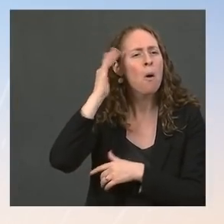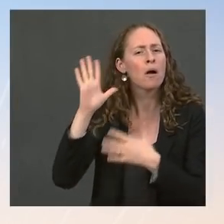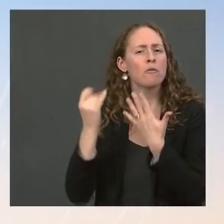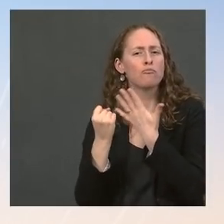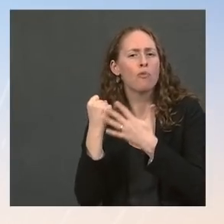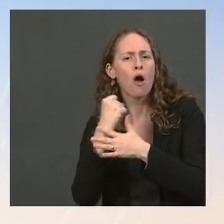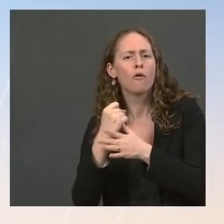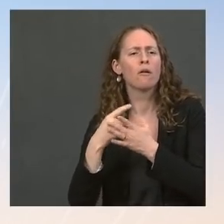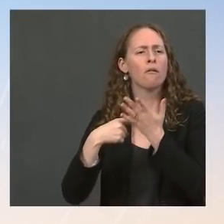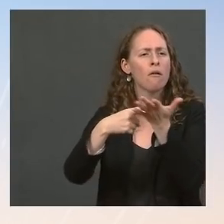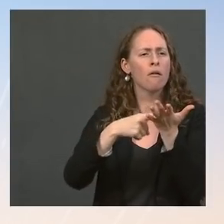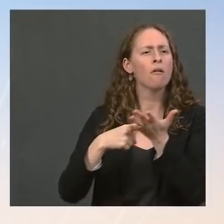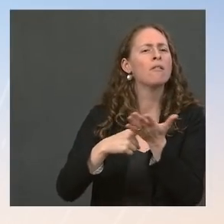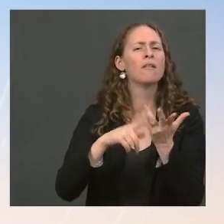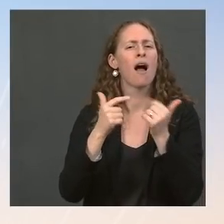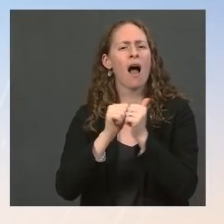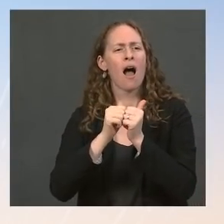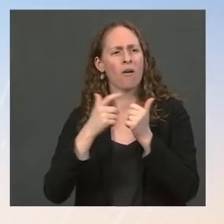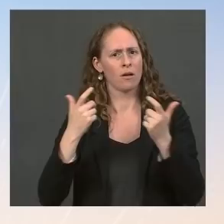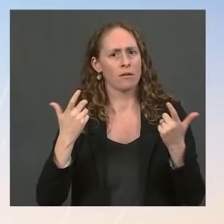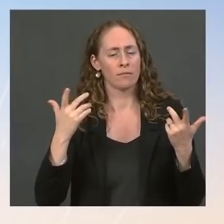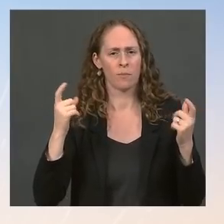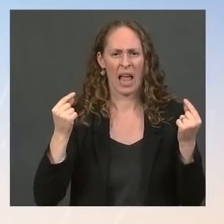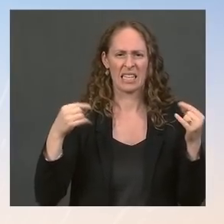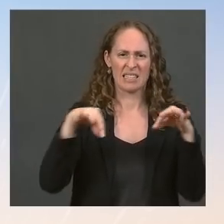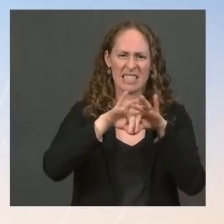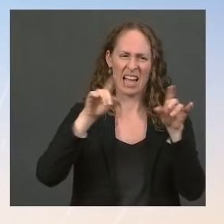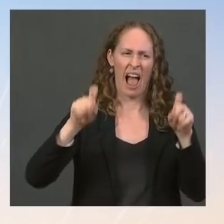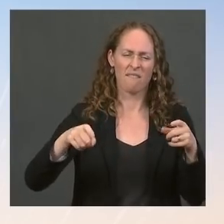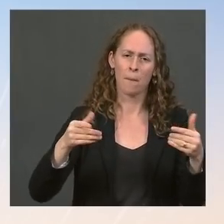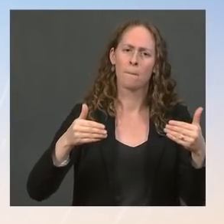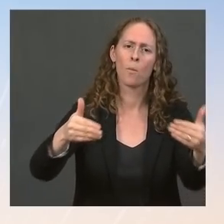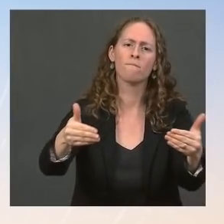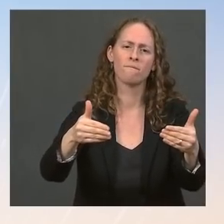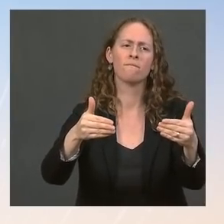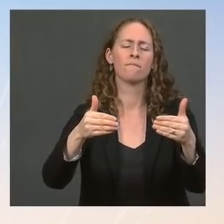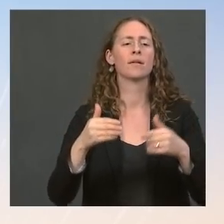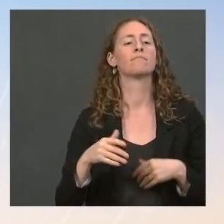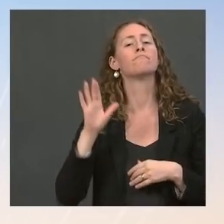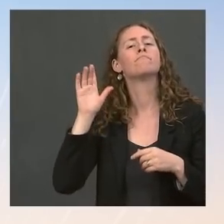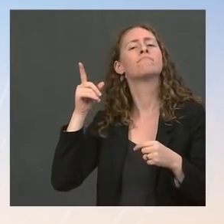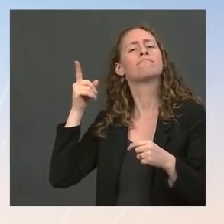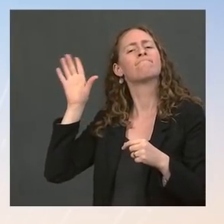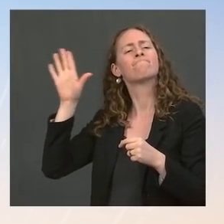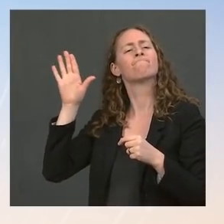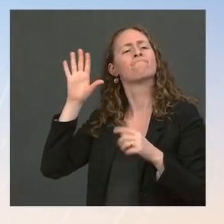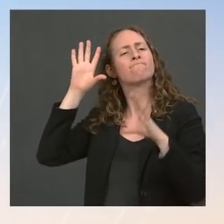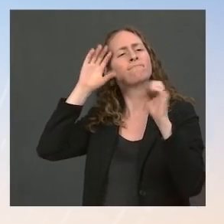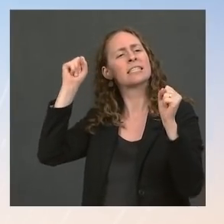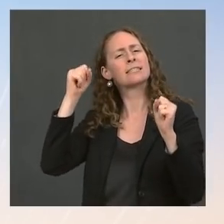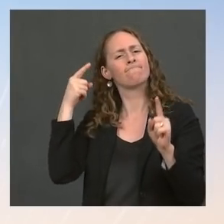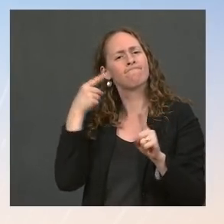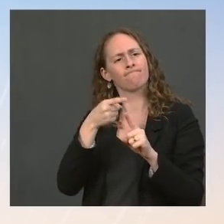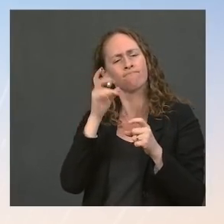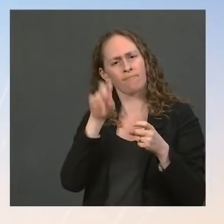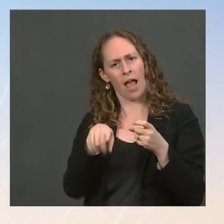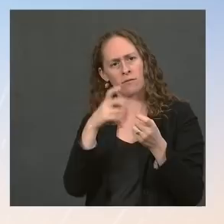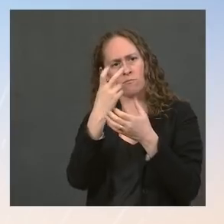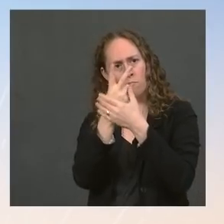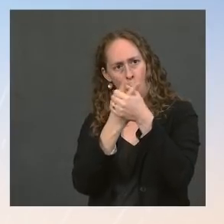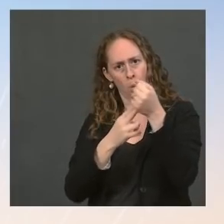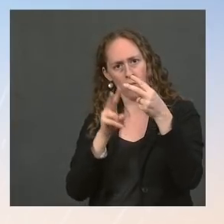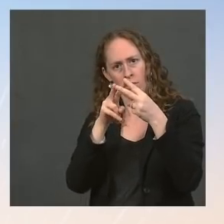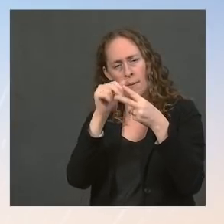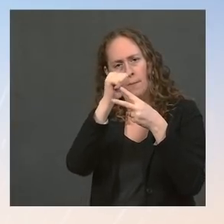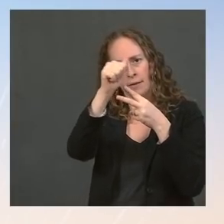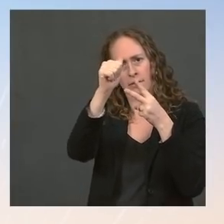and needs to happen in order to move these forward. What his focus on is now is how we can move both of these pieces of legislation forward